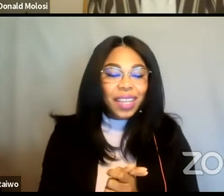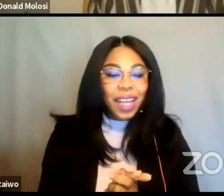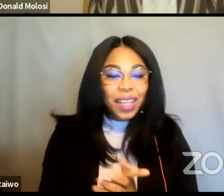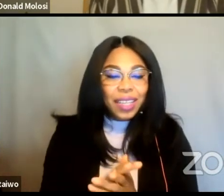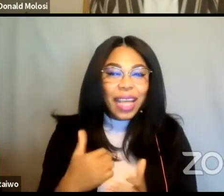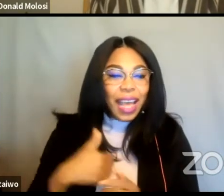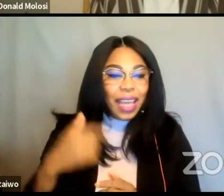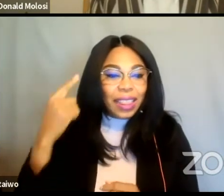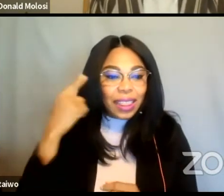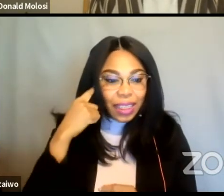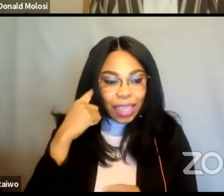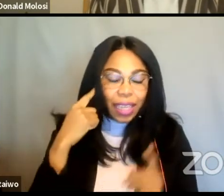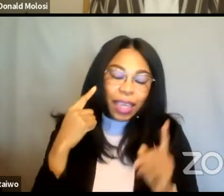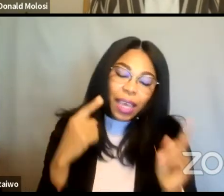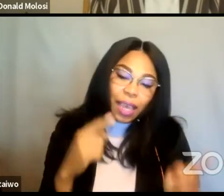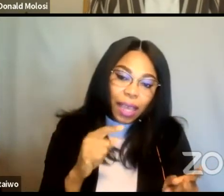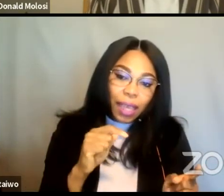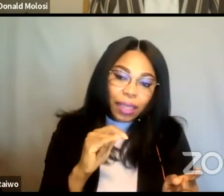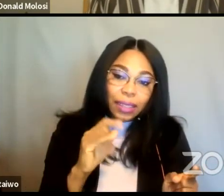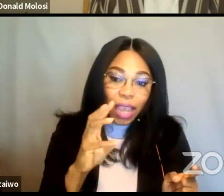I think, Taiwo, for me,